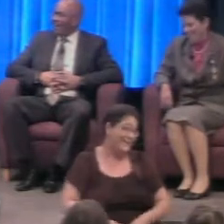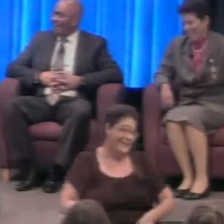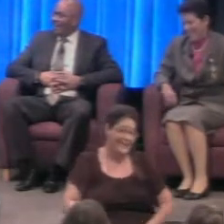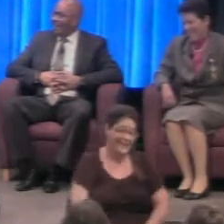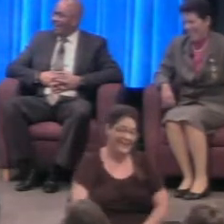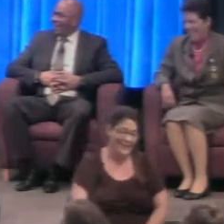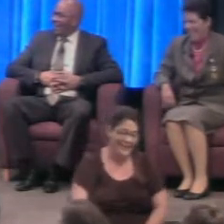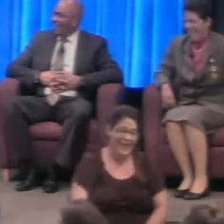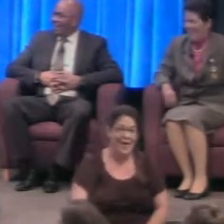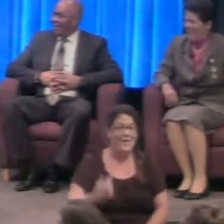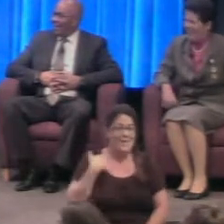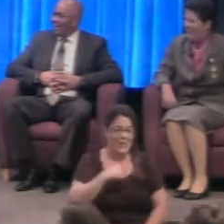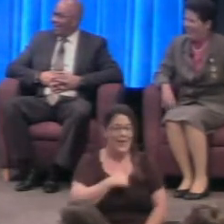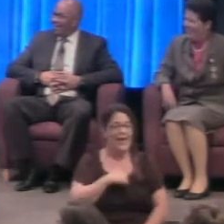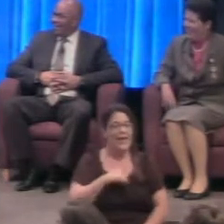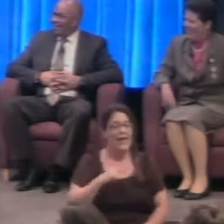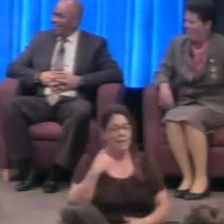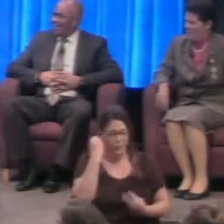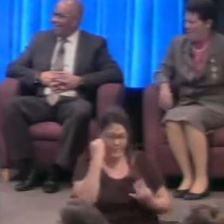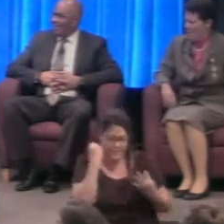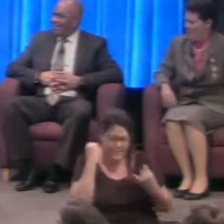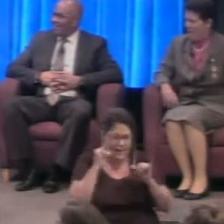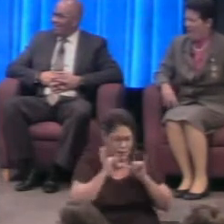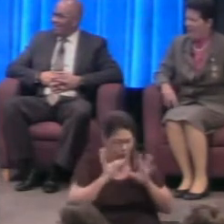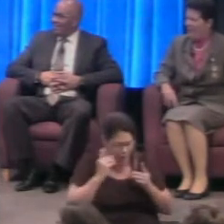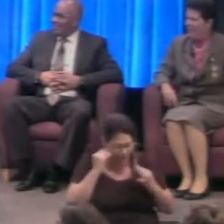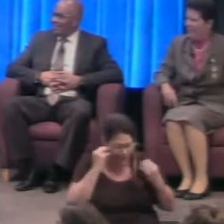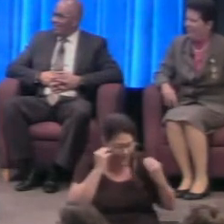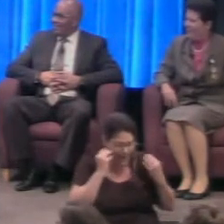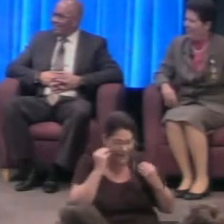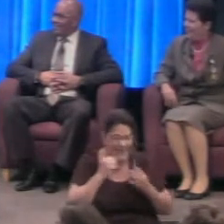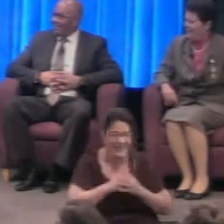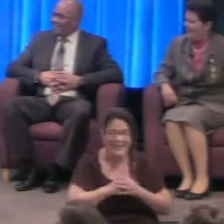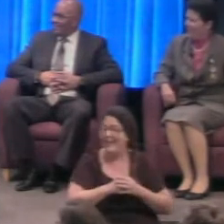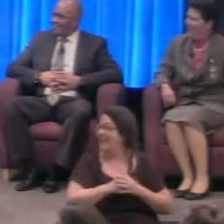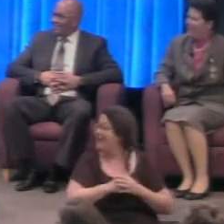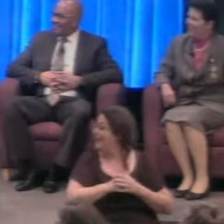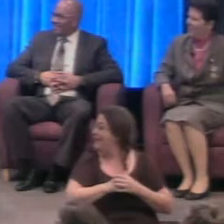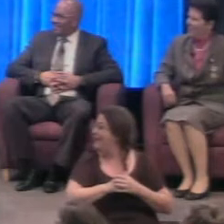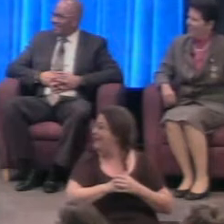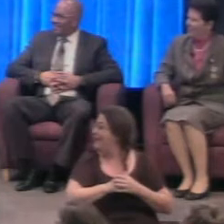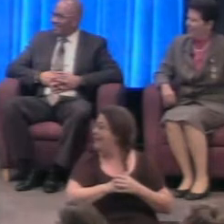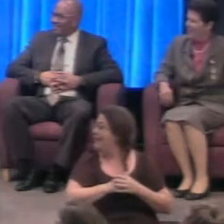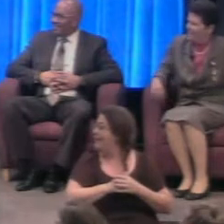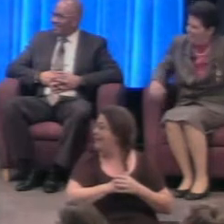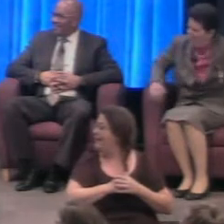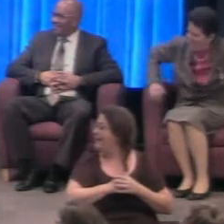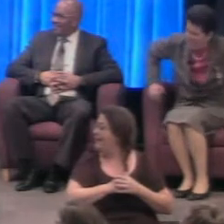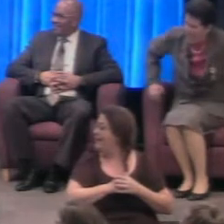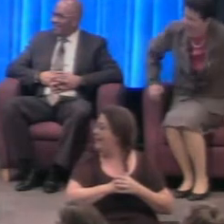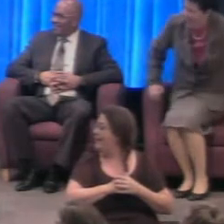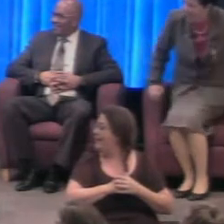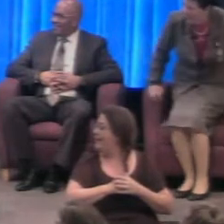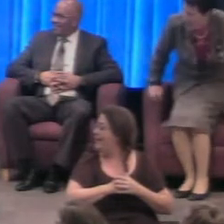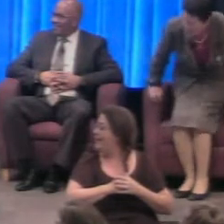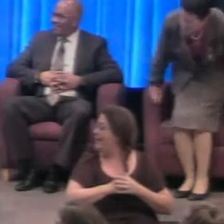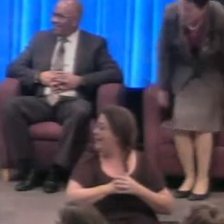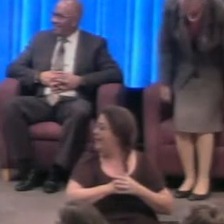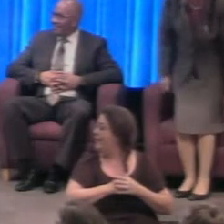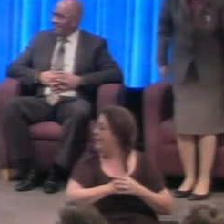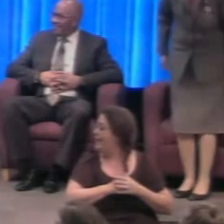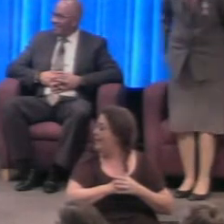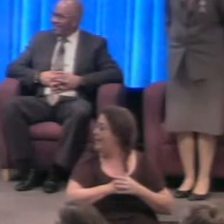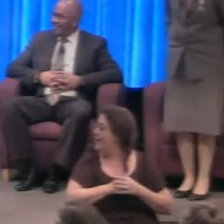to. Well, we did. It took us a while to figure this out, but we did get you